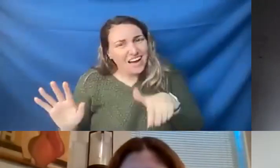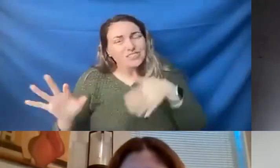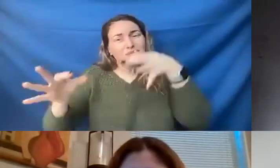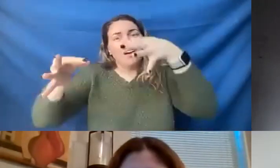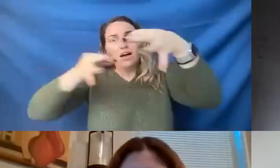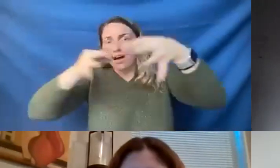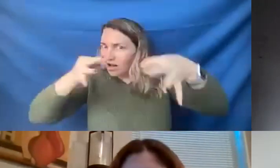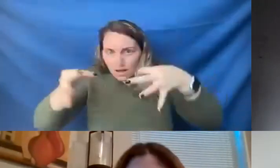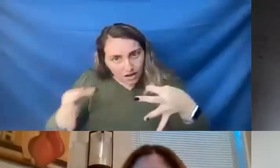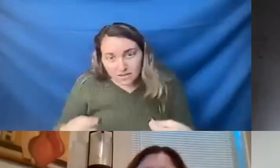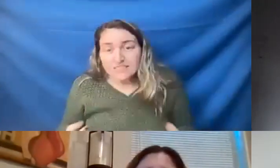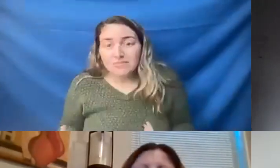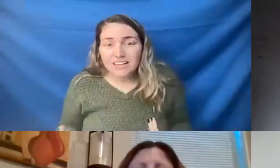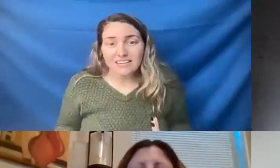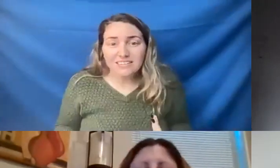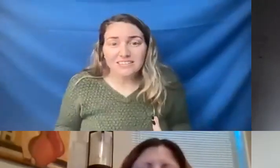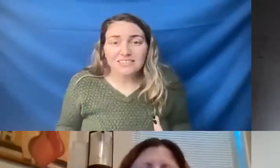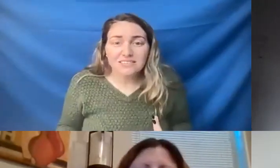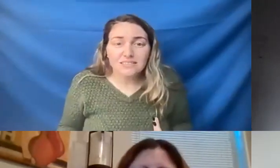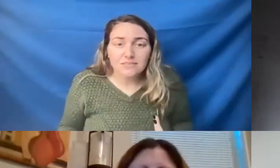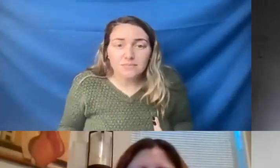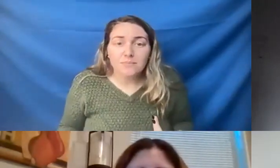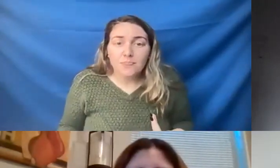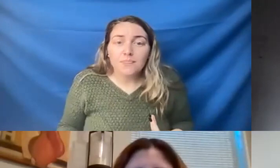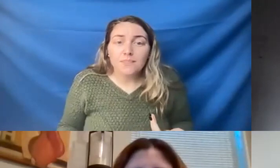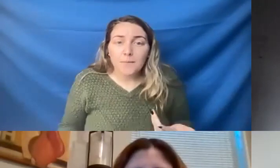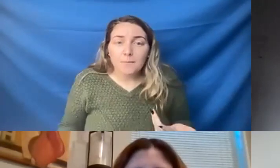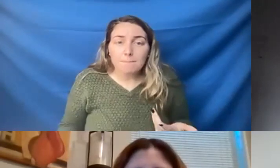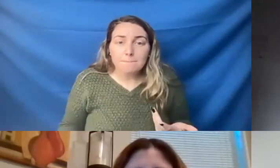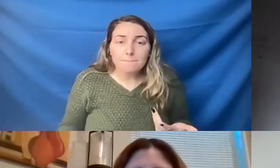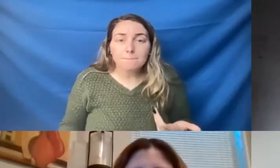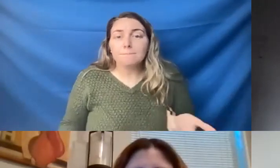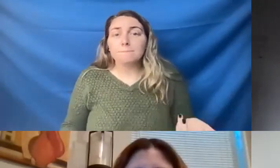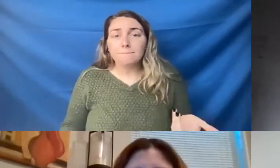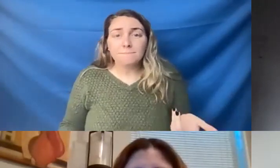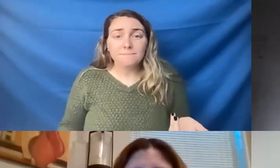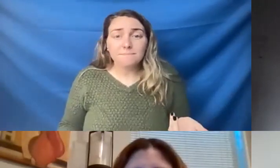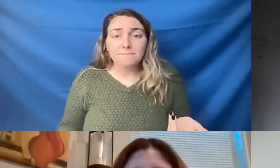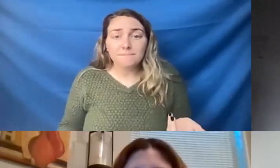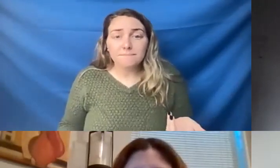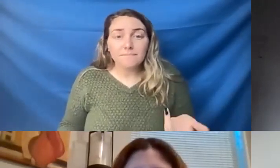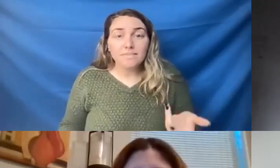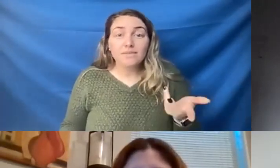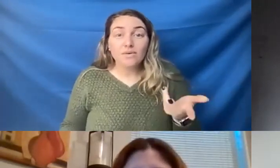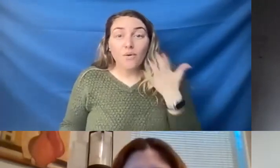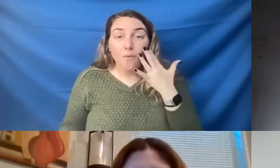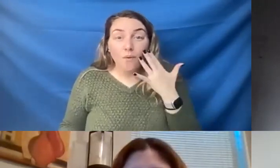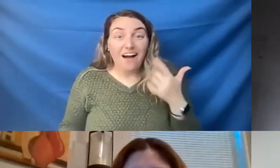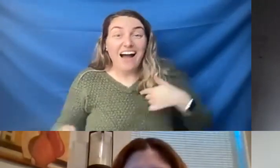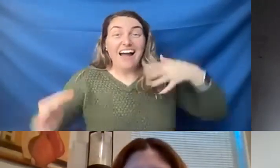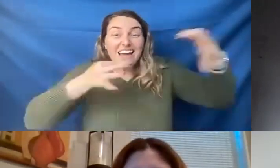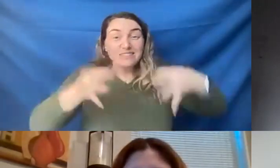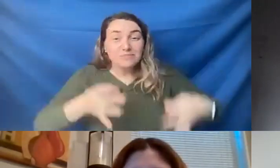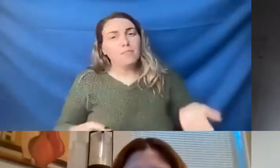at where I was doing it, and a lot of people are using it. Instead of getting 5 people using it, I had